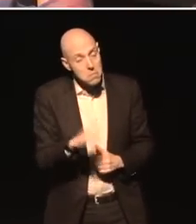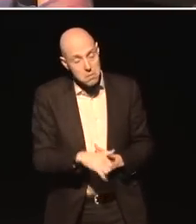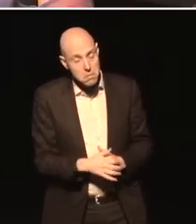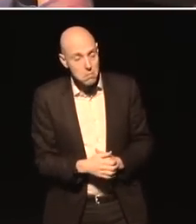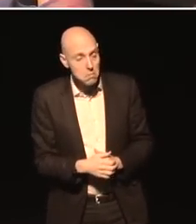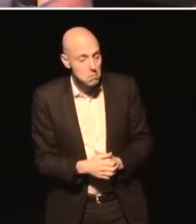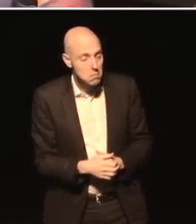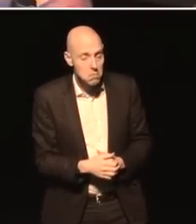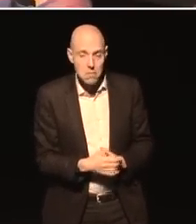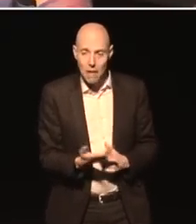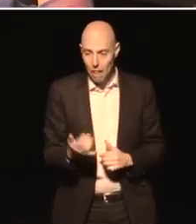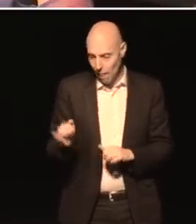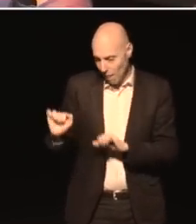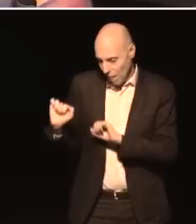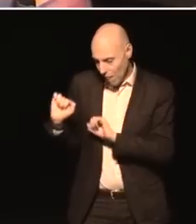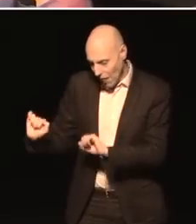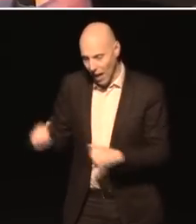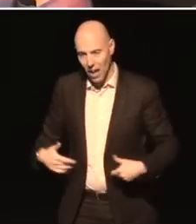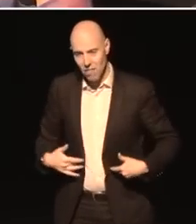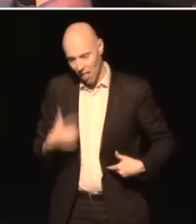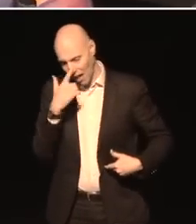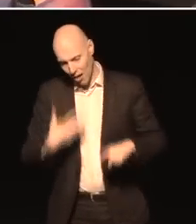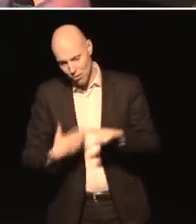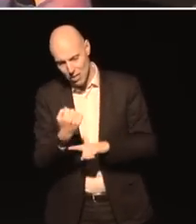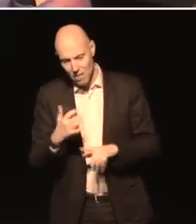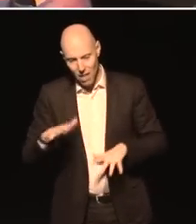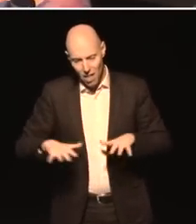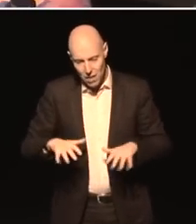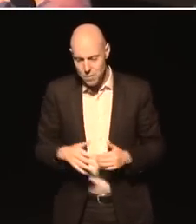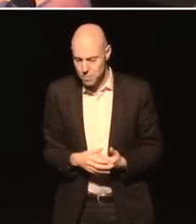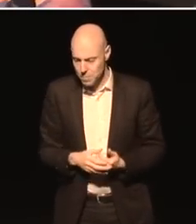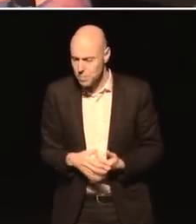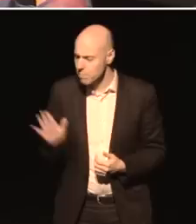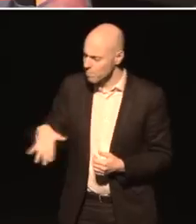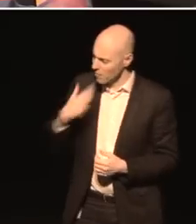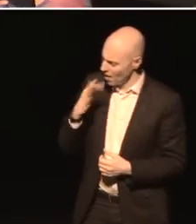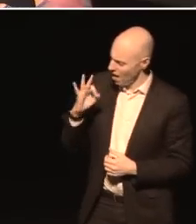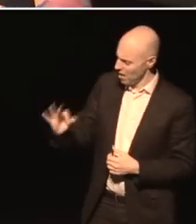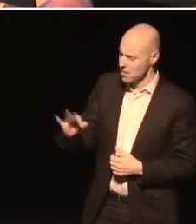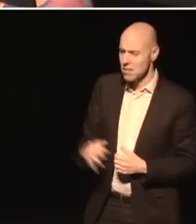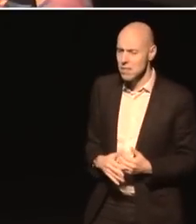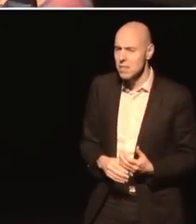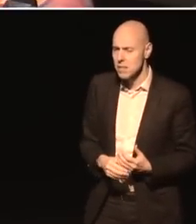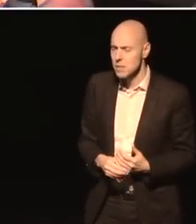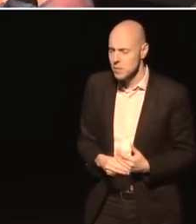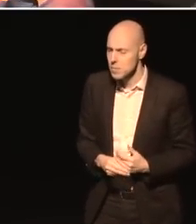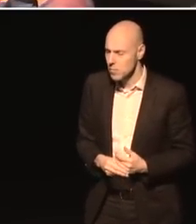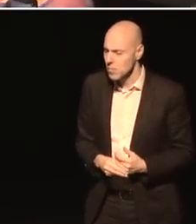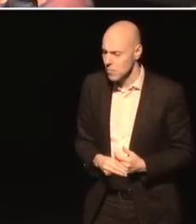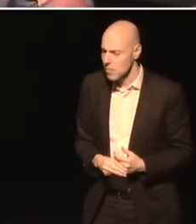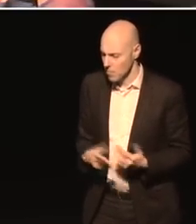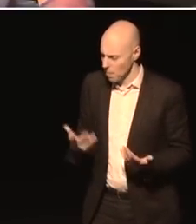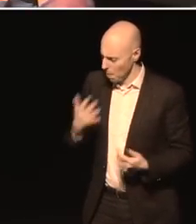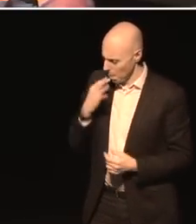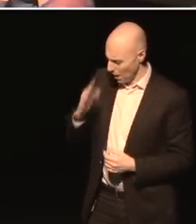about their own perception of what they can achieve. Tamara, I want to ask you, yeah. As you've said,